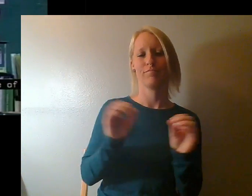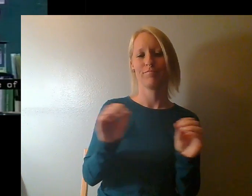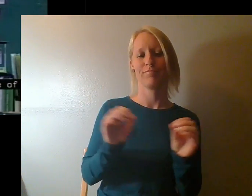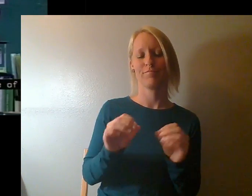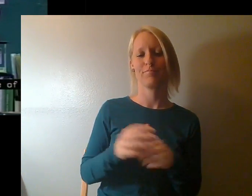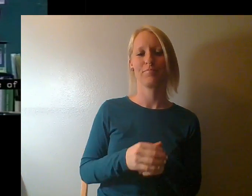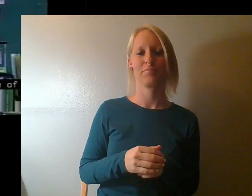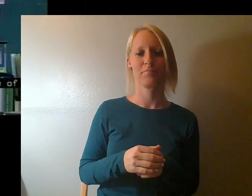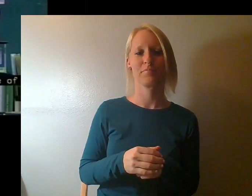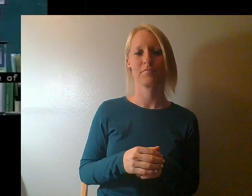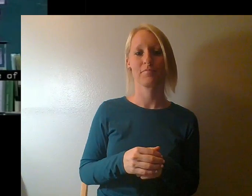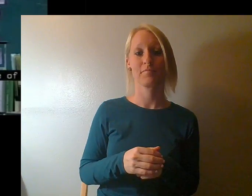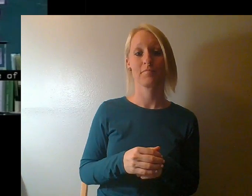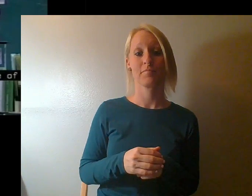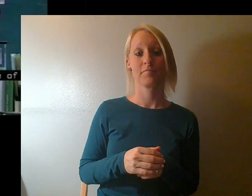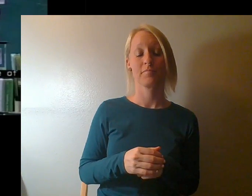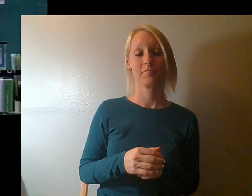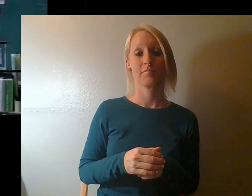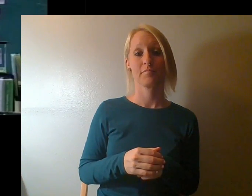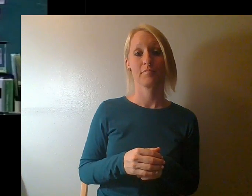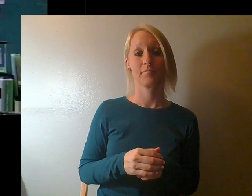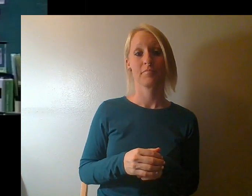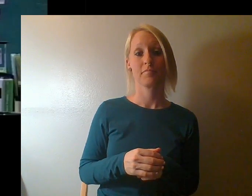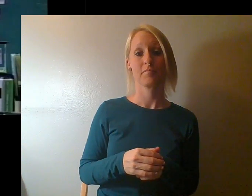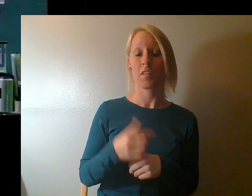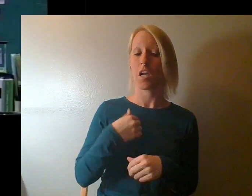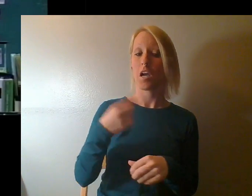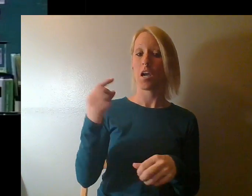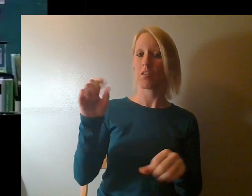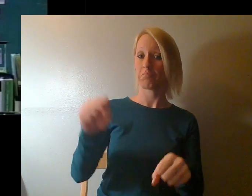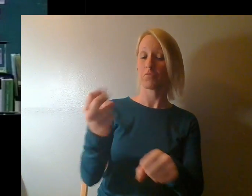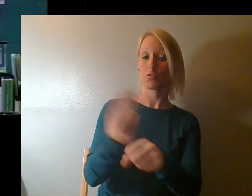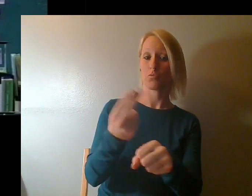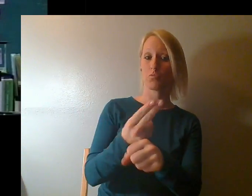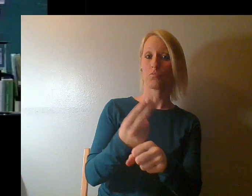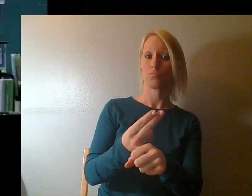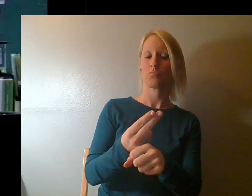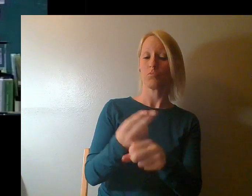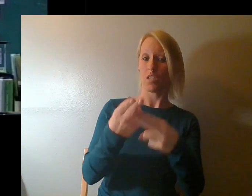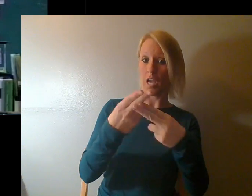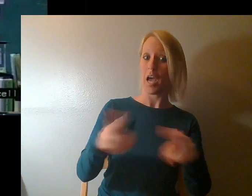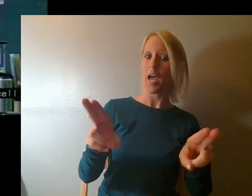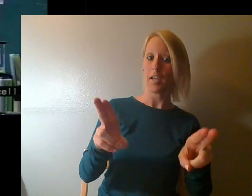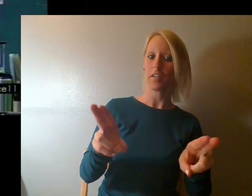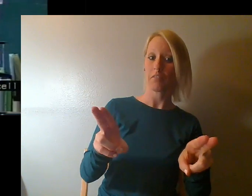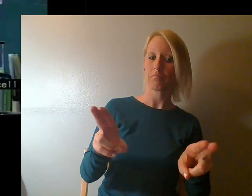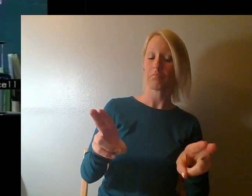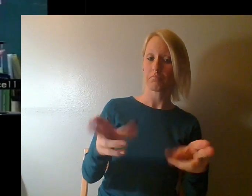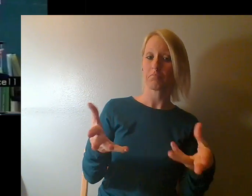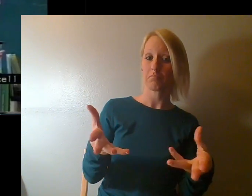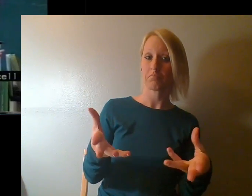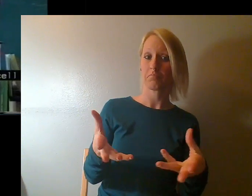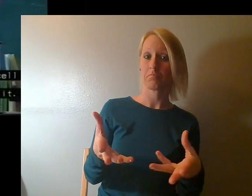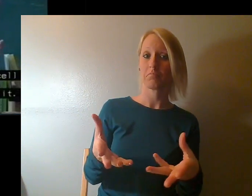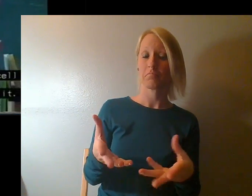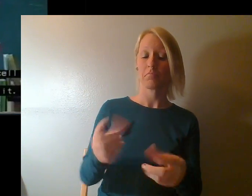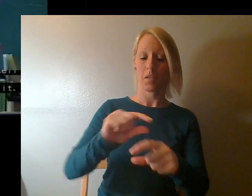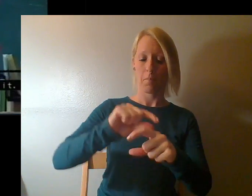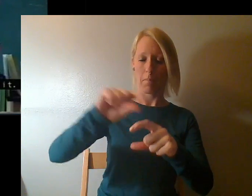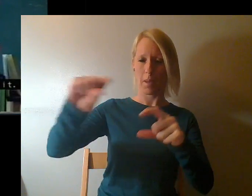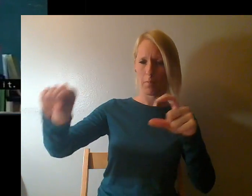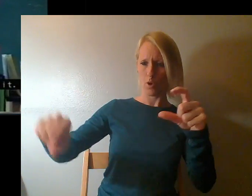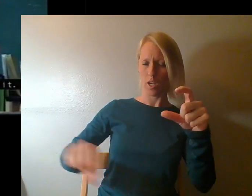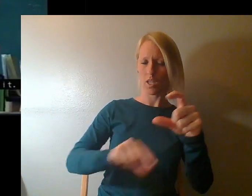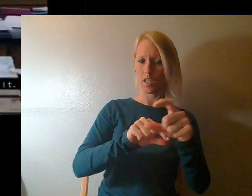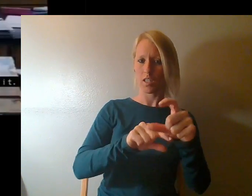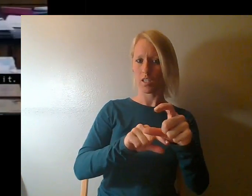cells that's available to us, which would be what? Beth? An egg. Well, how can I get at the cell membrane? There's got a problem with it. What's around the